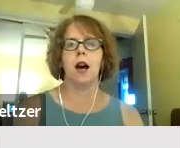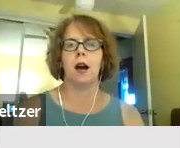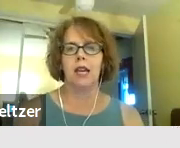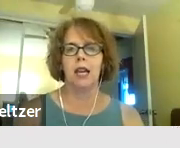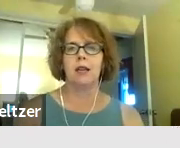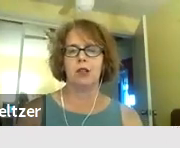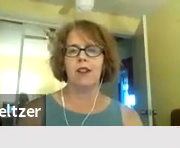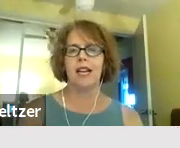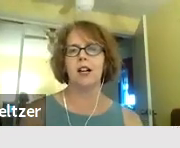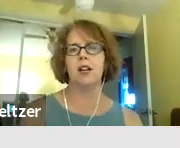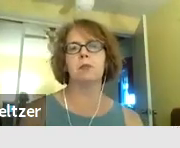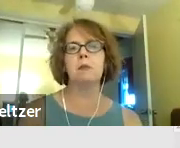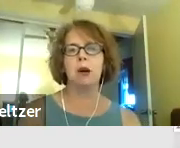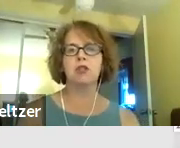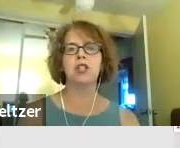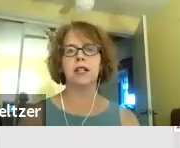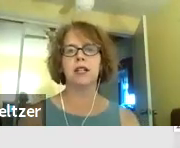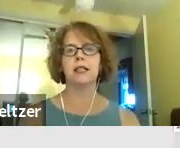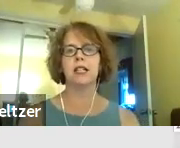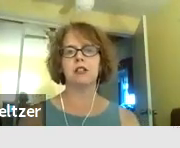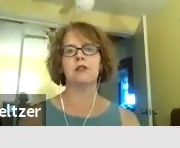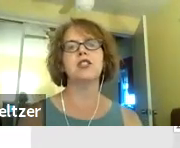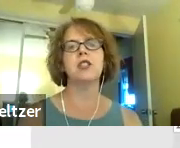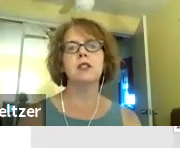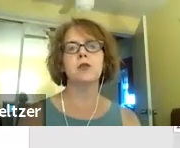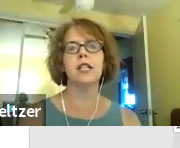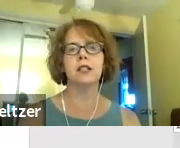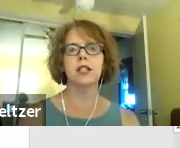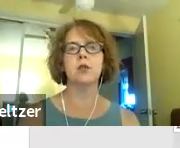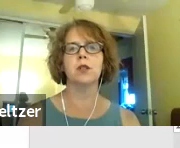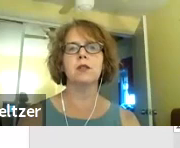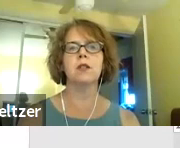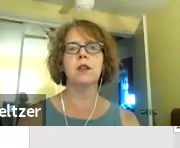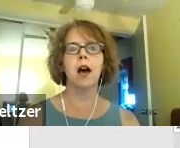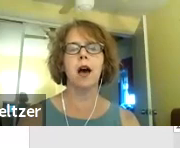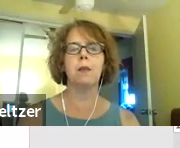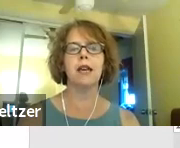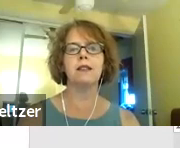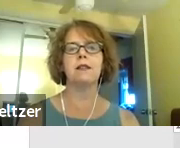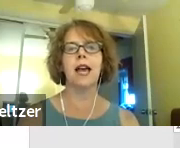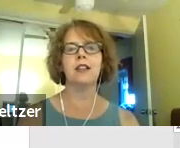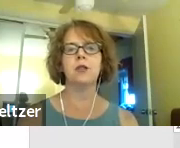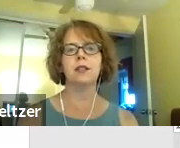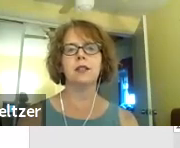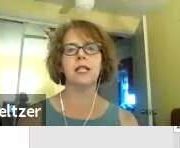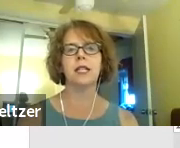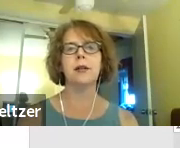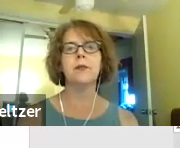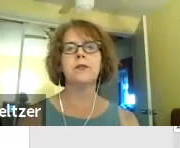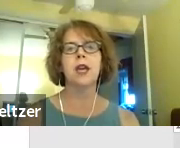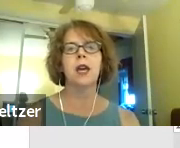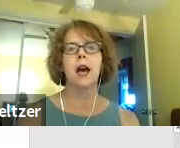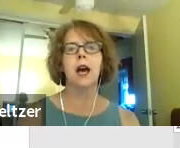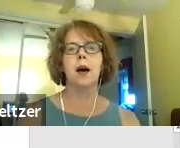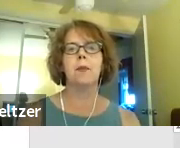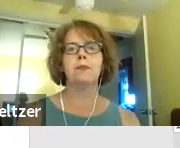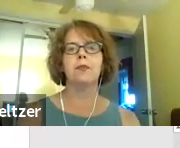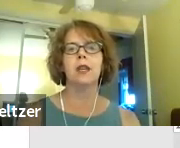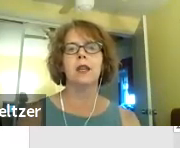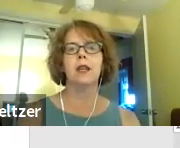we can provide health promotion interventions for individuals. And as you can see,